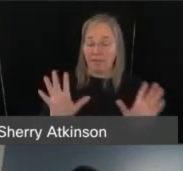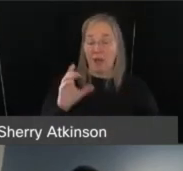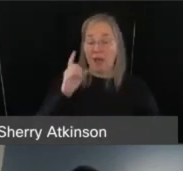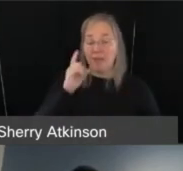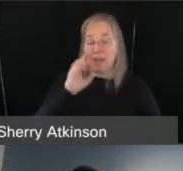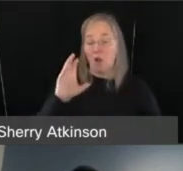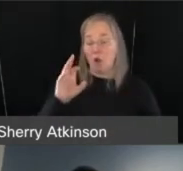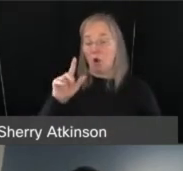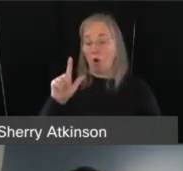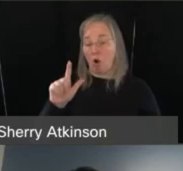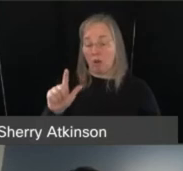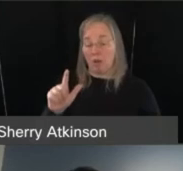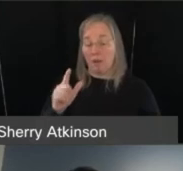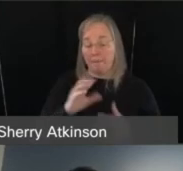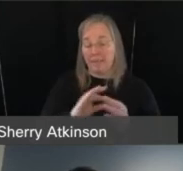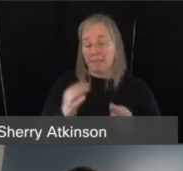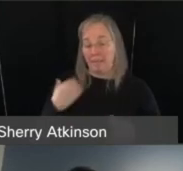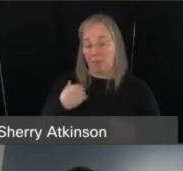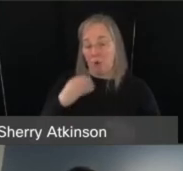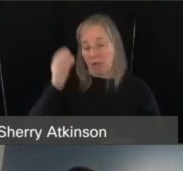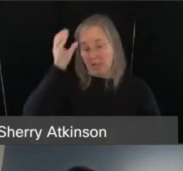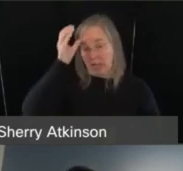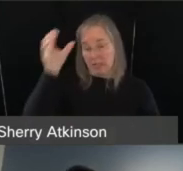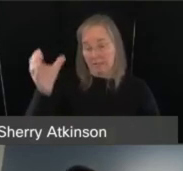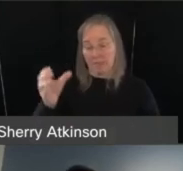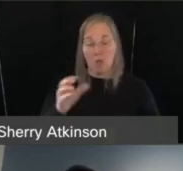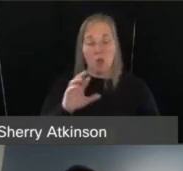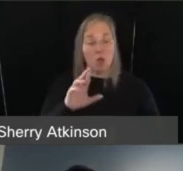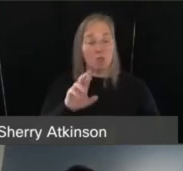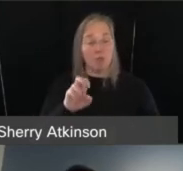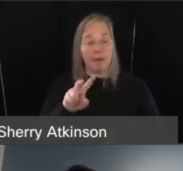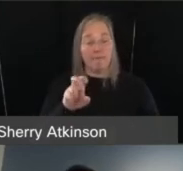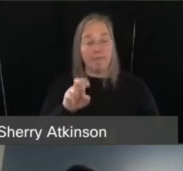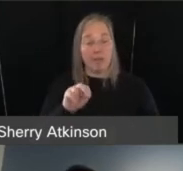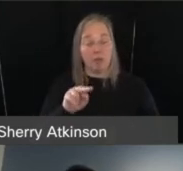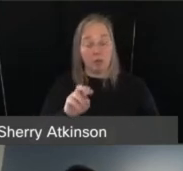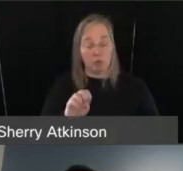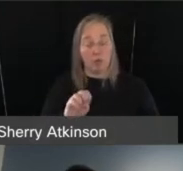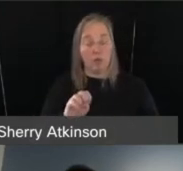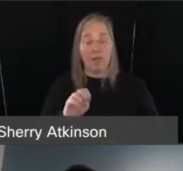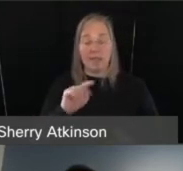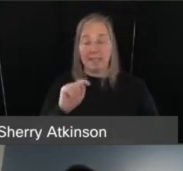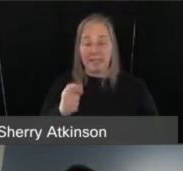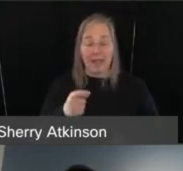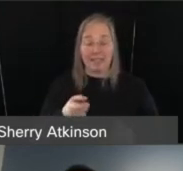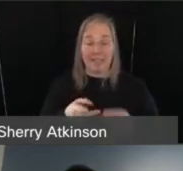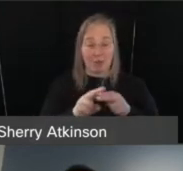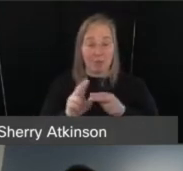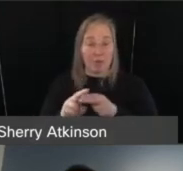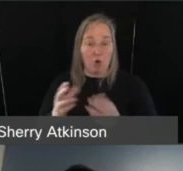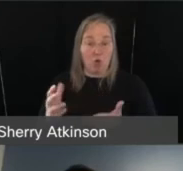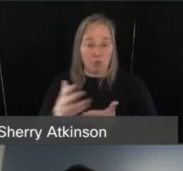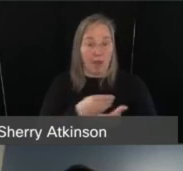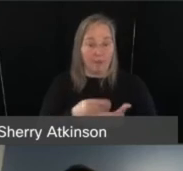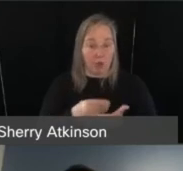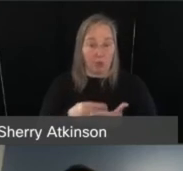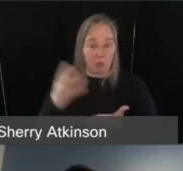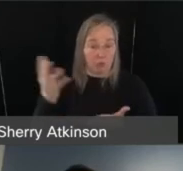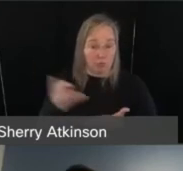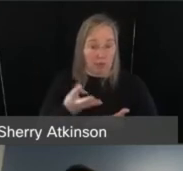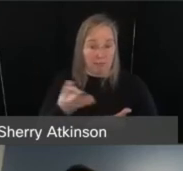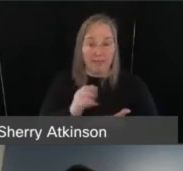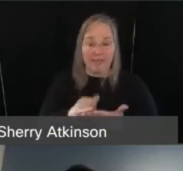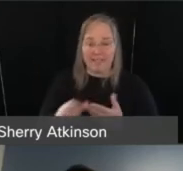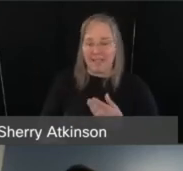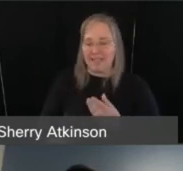early conceptually, is that the revenue, the tax incremental revenue, meaning the additional property